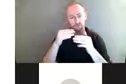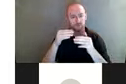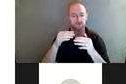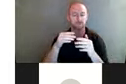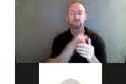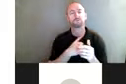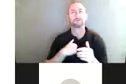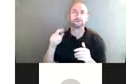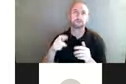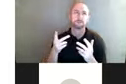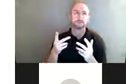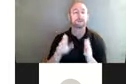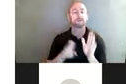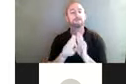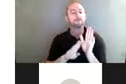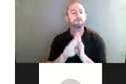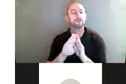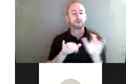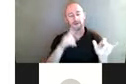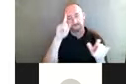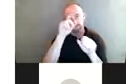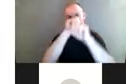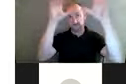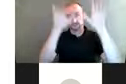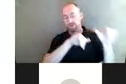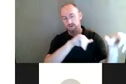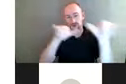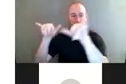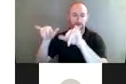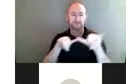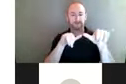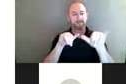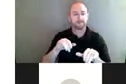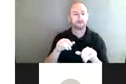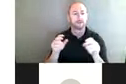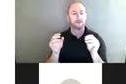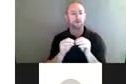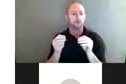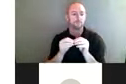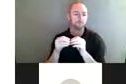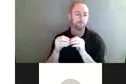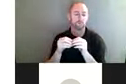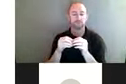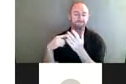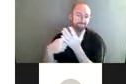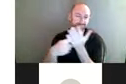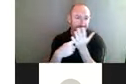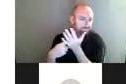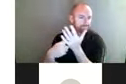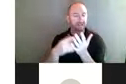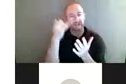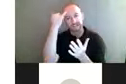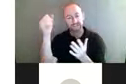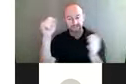need to develop a common vision, something that's more of an iterative dialogue and interactive exchange of ideas